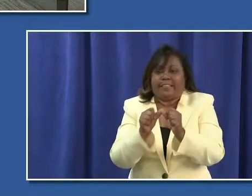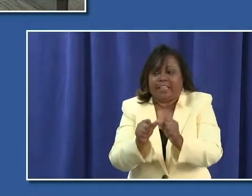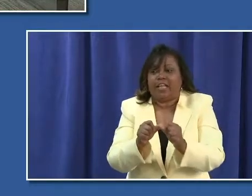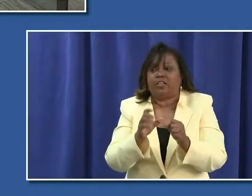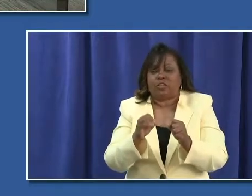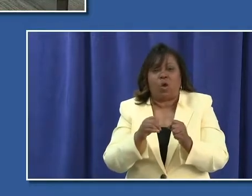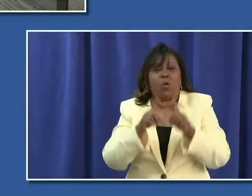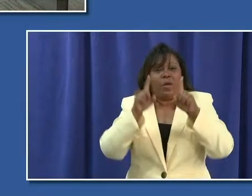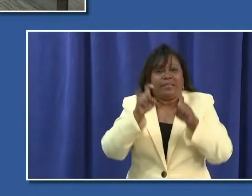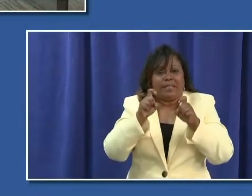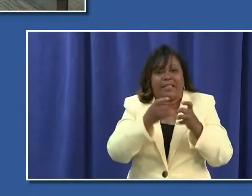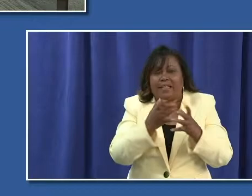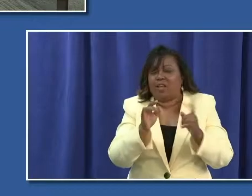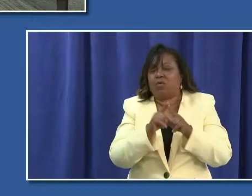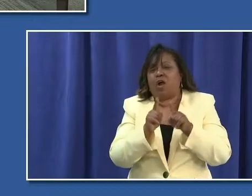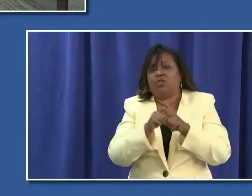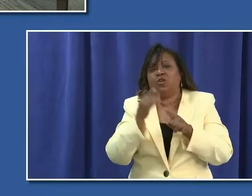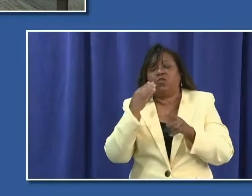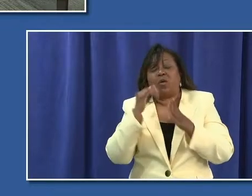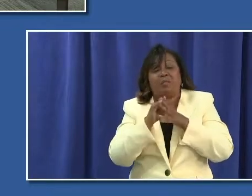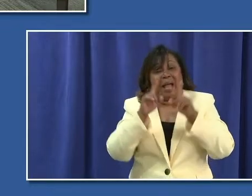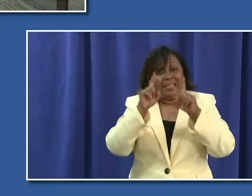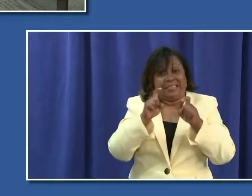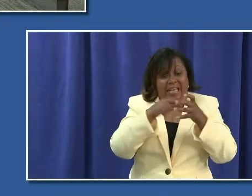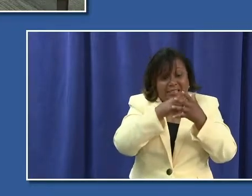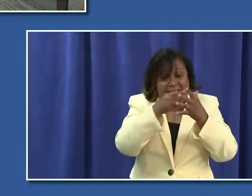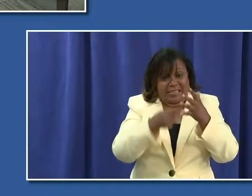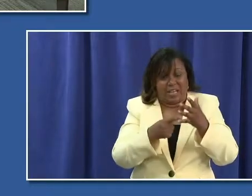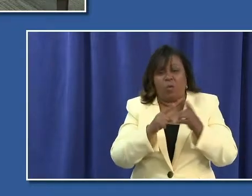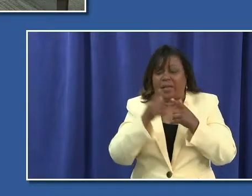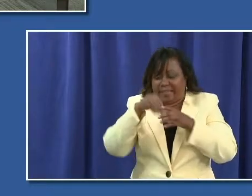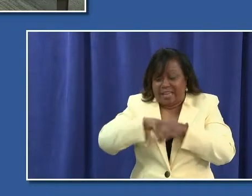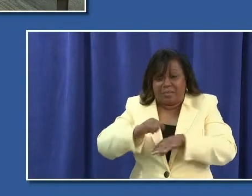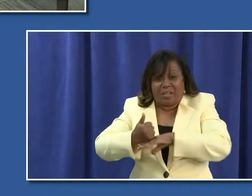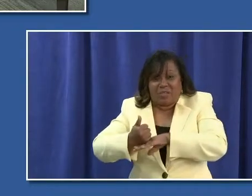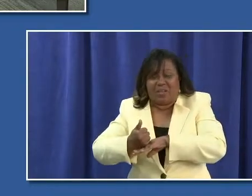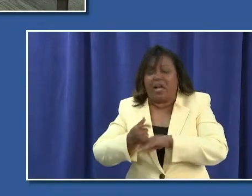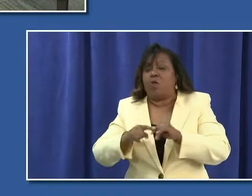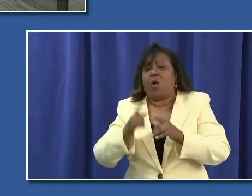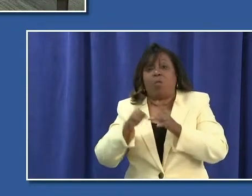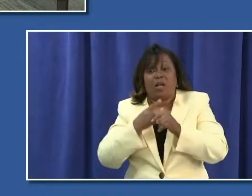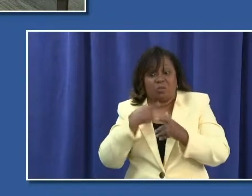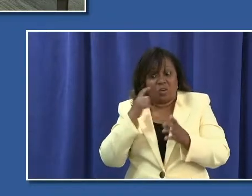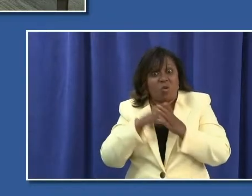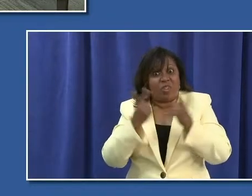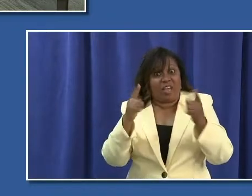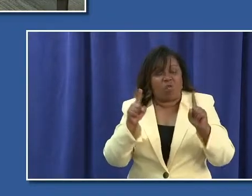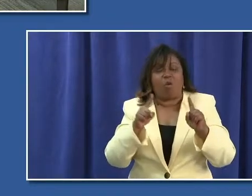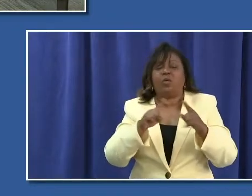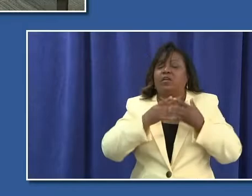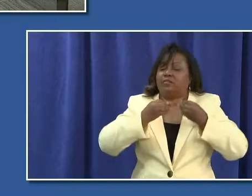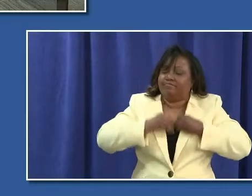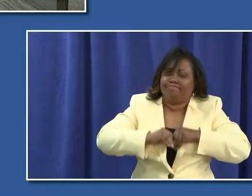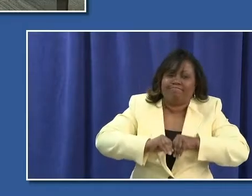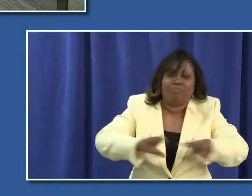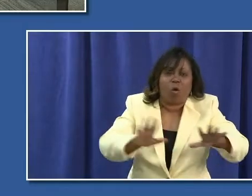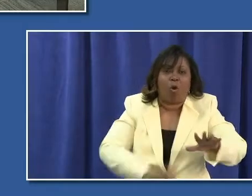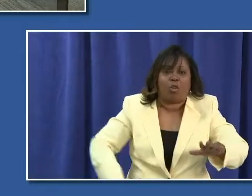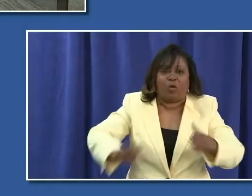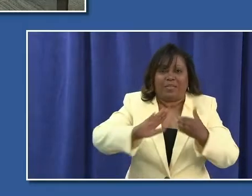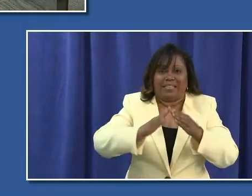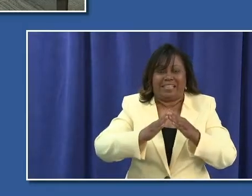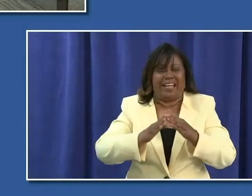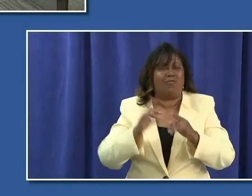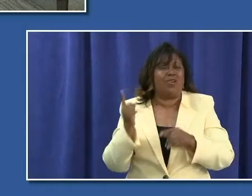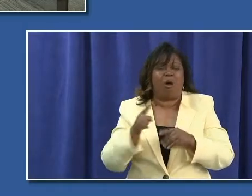So we're testing things, and we also know that by testing these things and getting them in the ground, that once we know that they work, we'll be able to roll them out across the city.